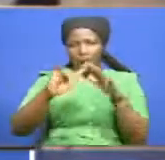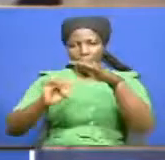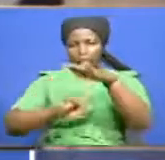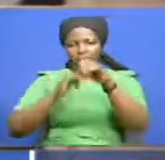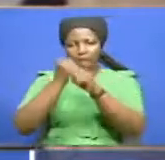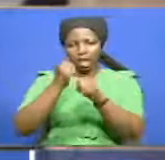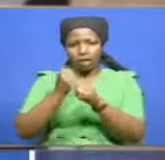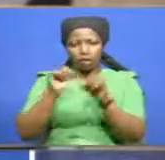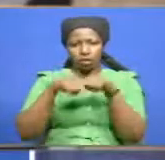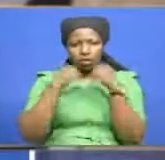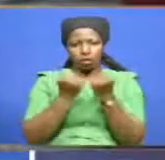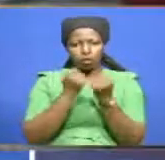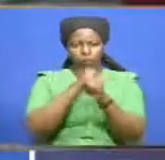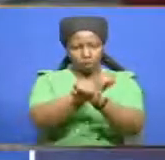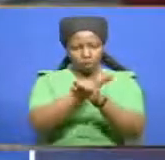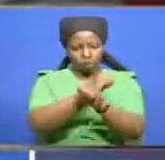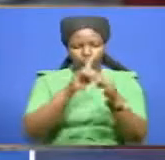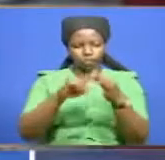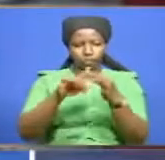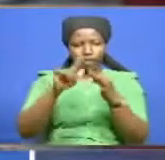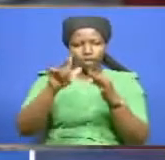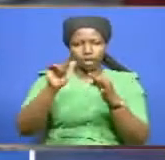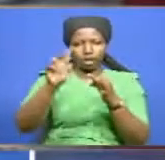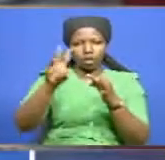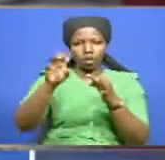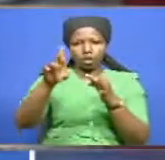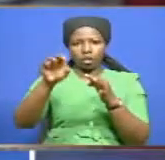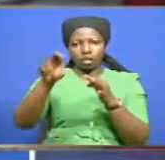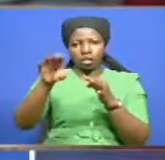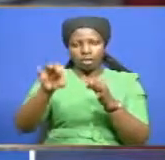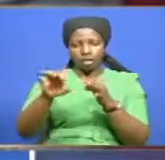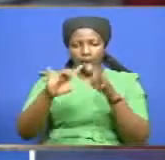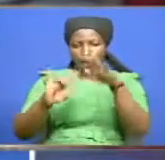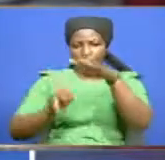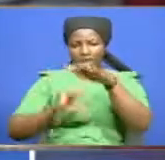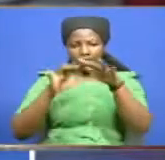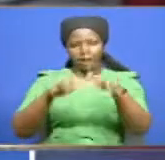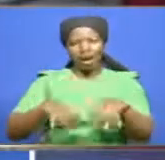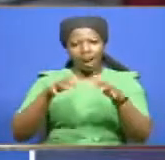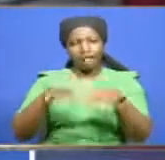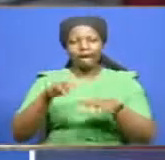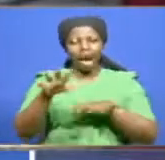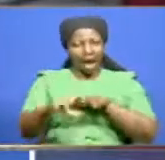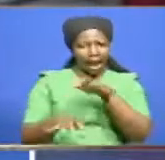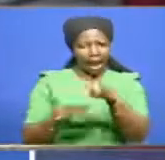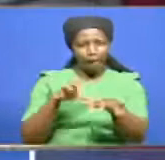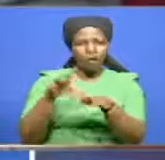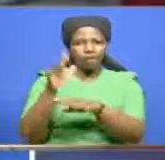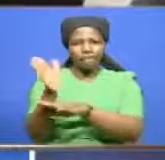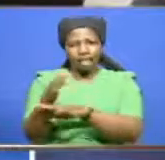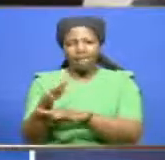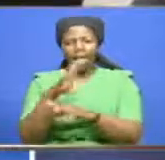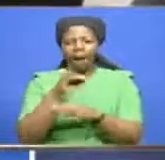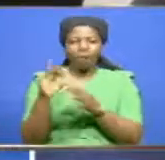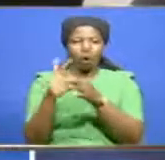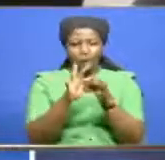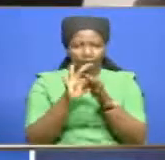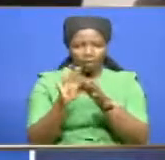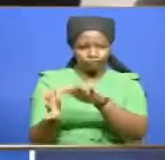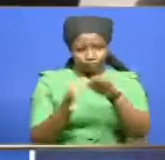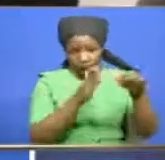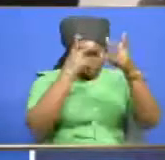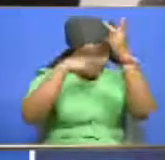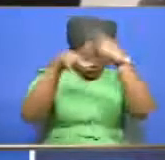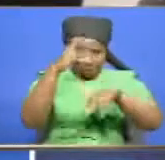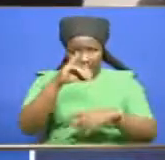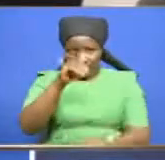and Social Protection, Lawrence Angolo Omuhaka, Minister of Agriculture, Livestock, Fisheries and Cooperatives, Professor